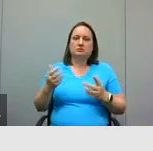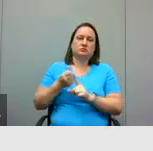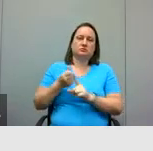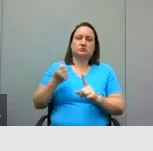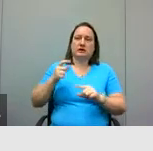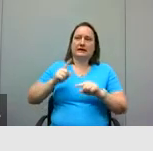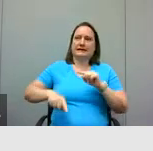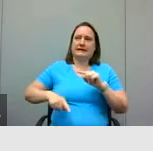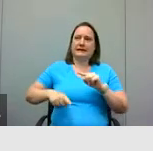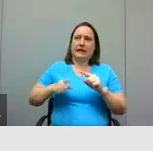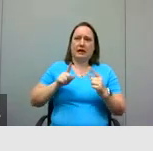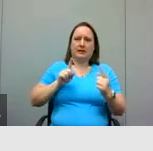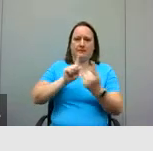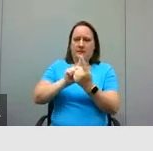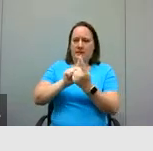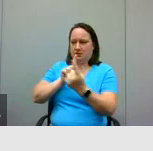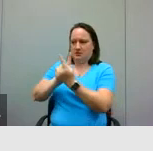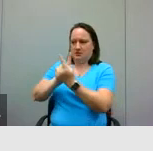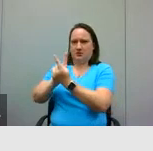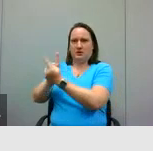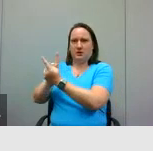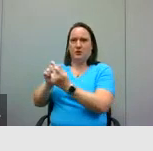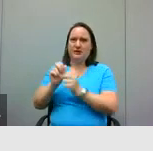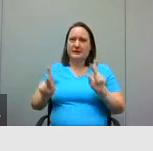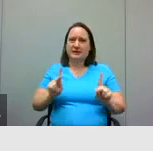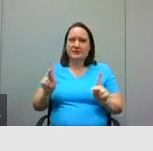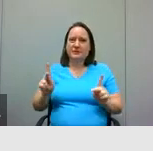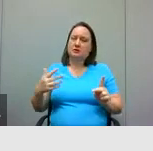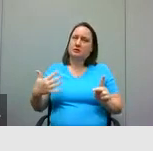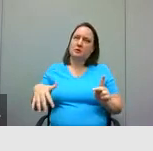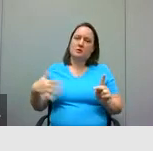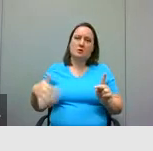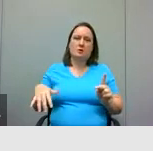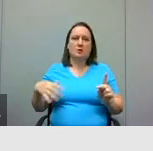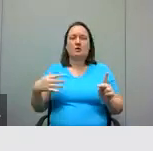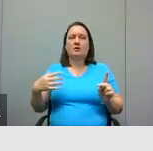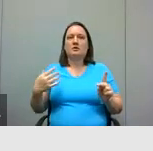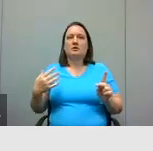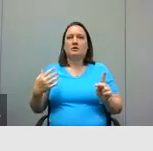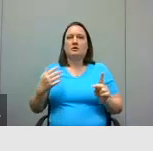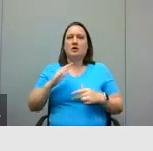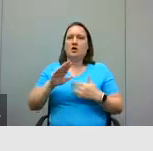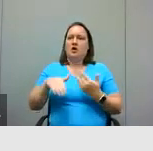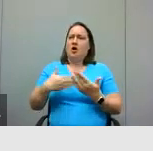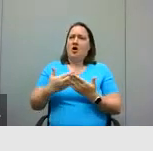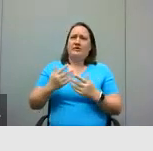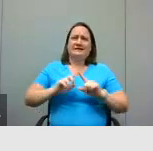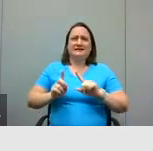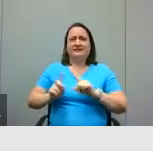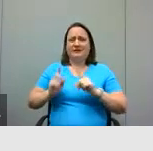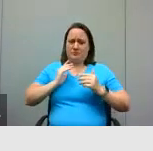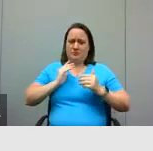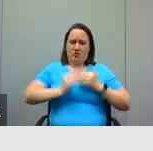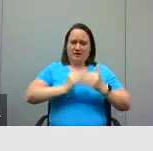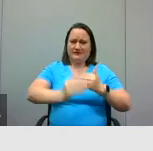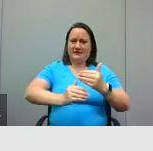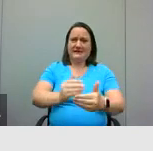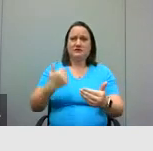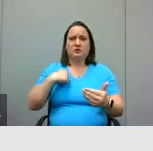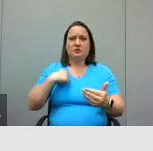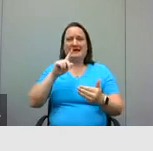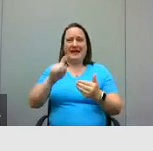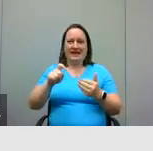people, it's just unbelievable. All of the processes and things we had to